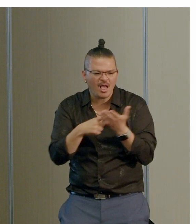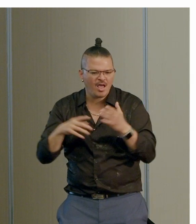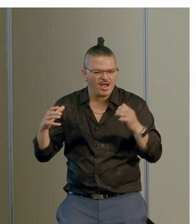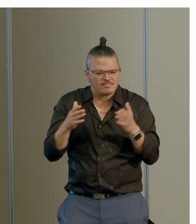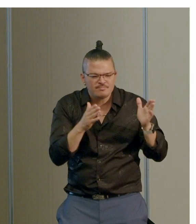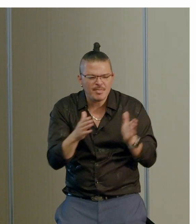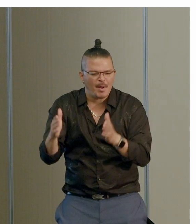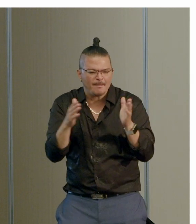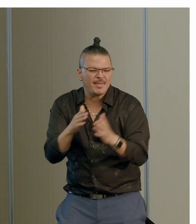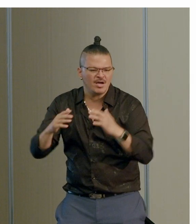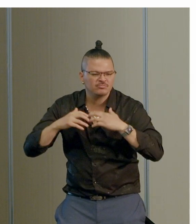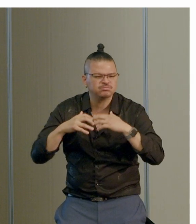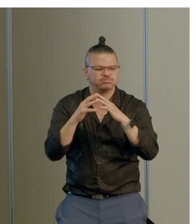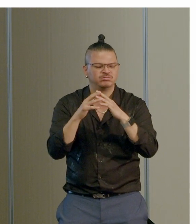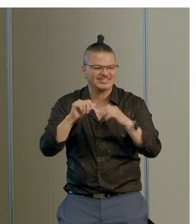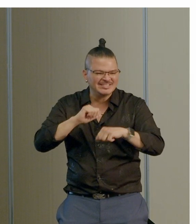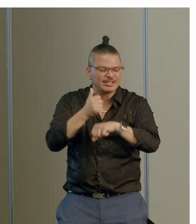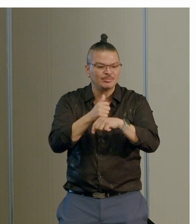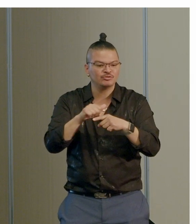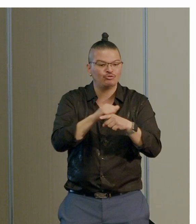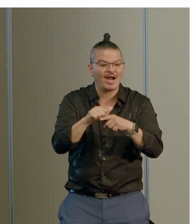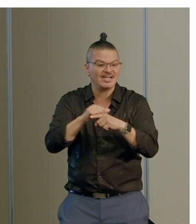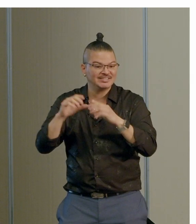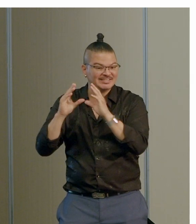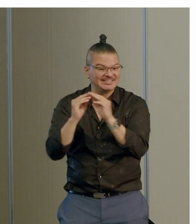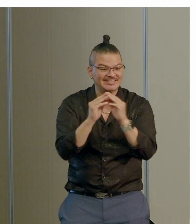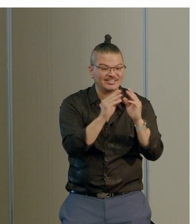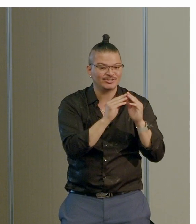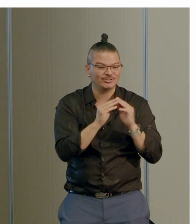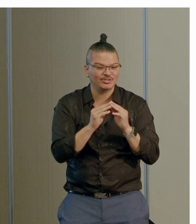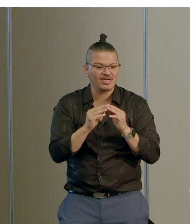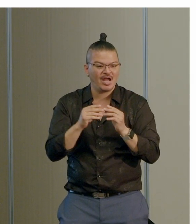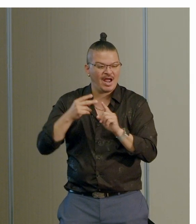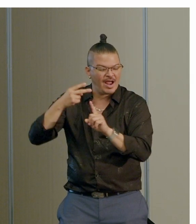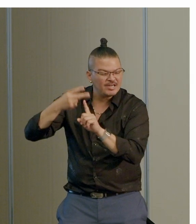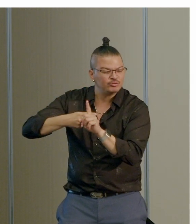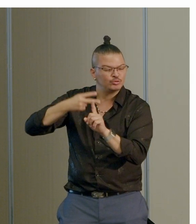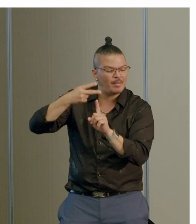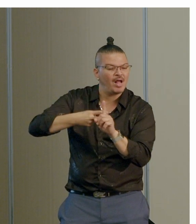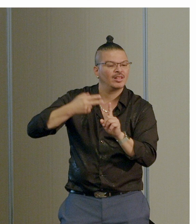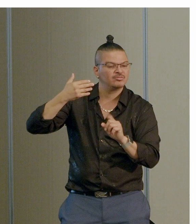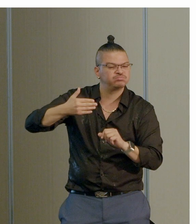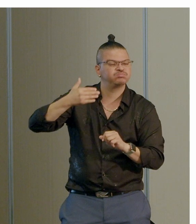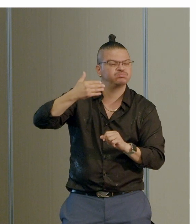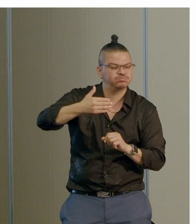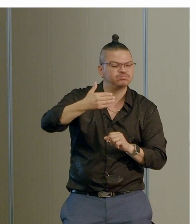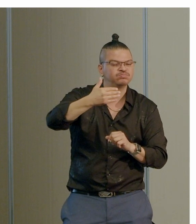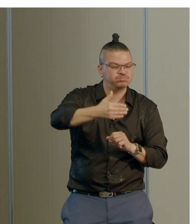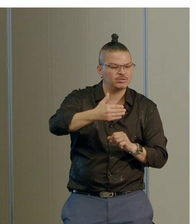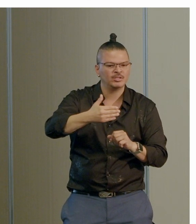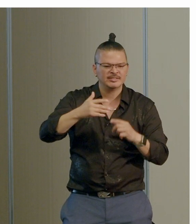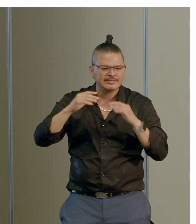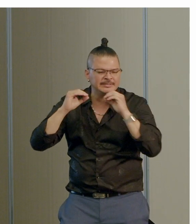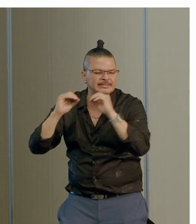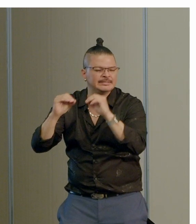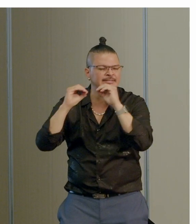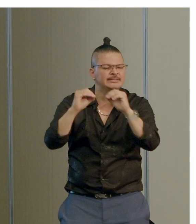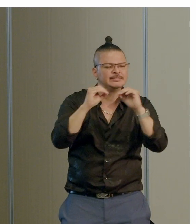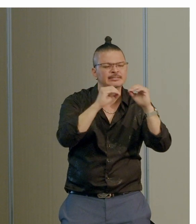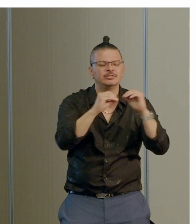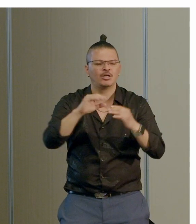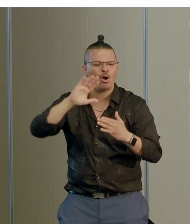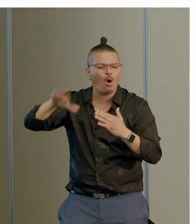throughout this year. I believe we have a training session every other month to help educate the state workforce, to help